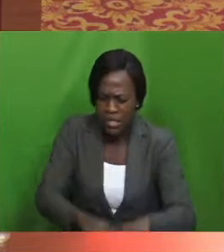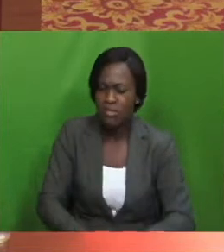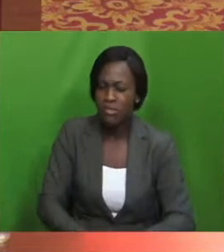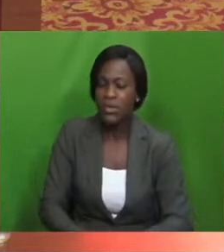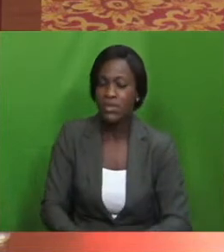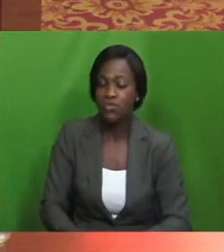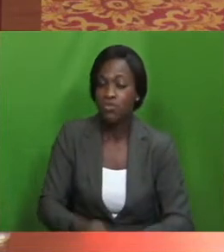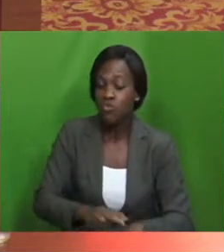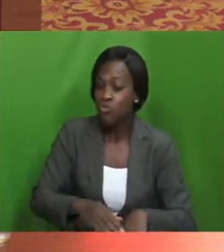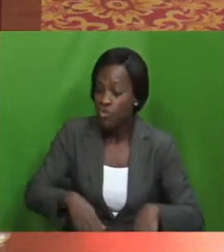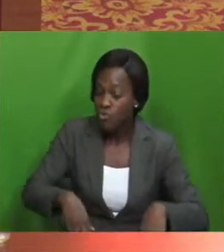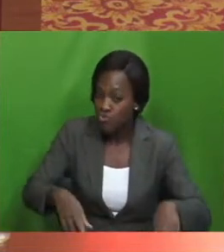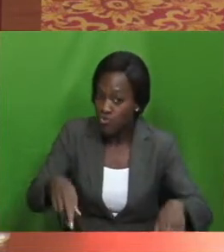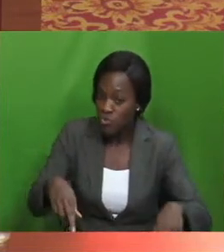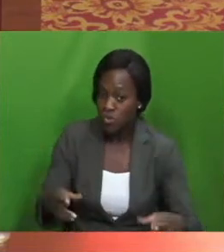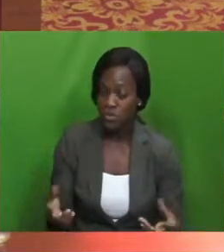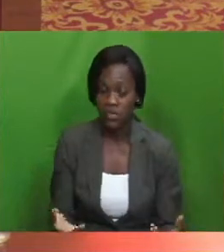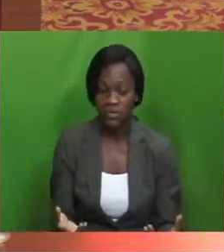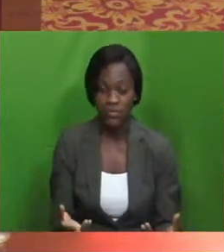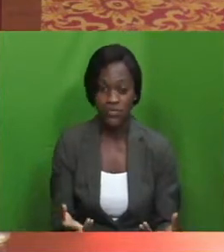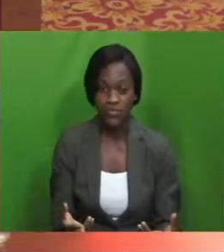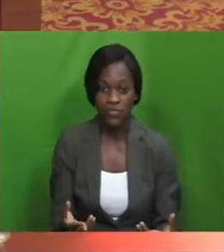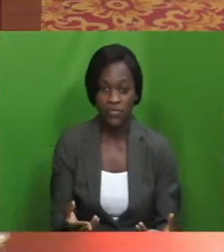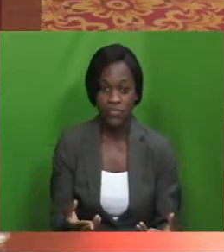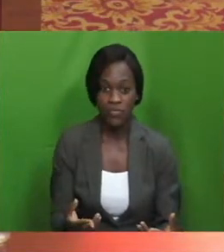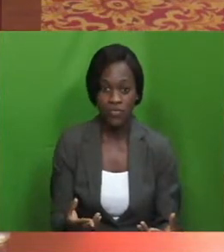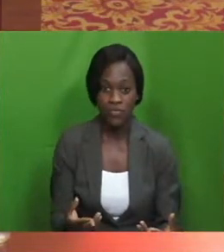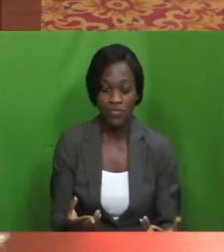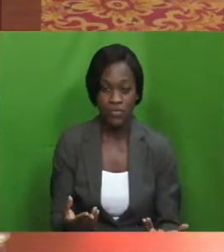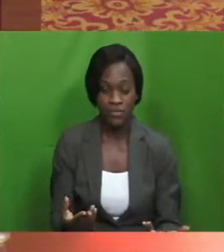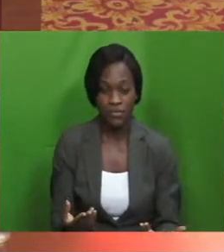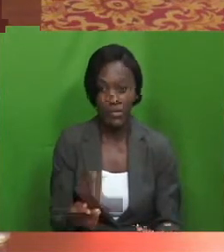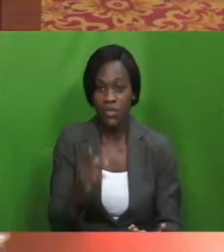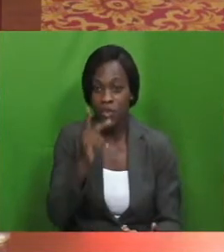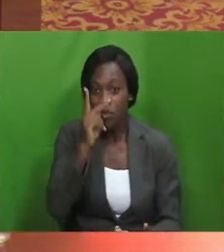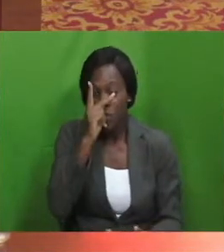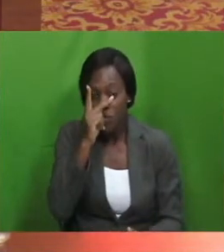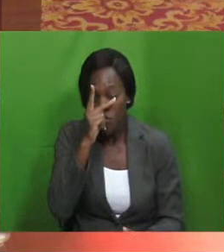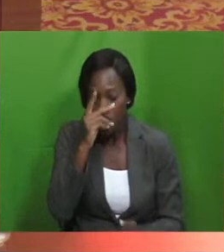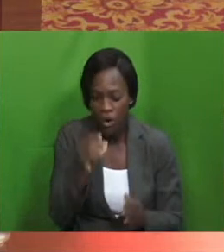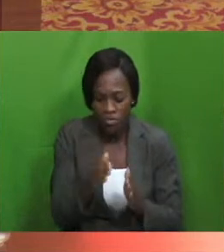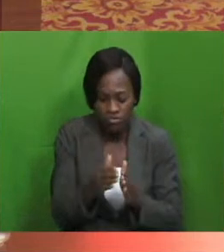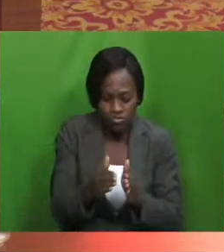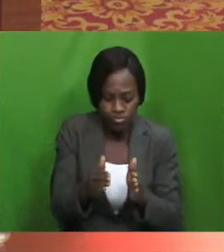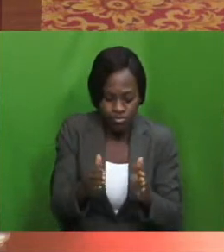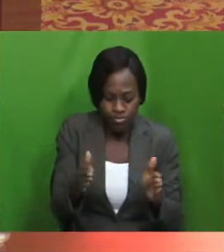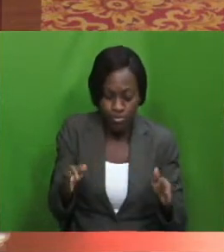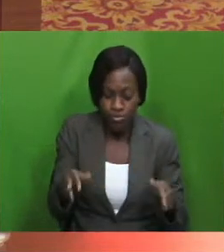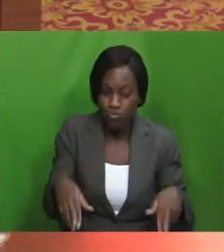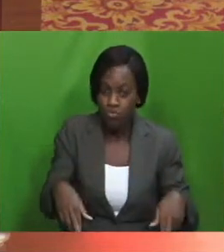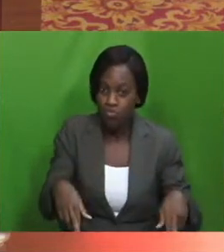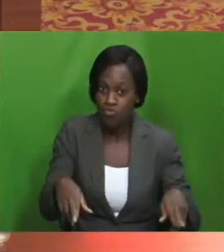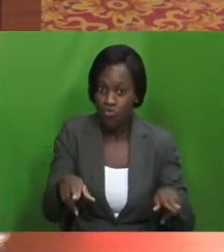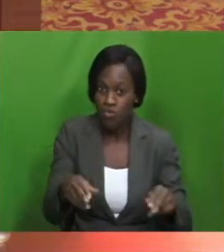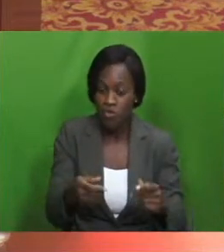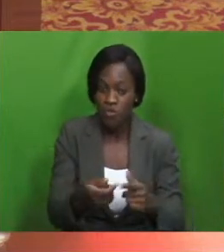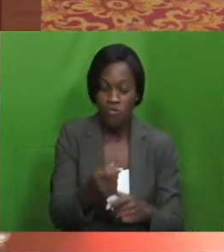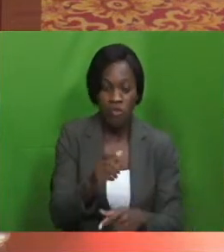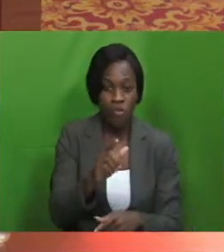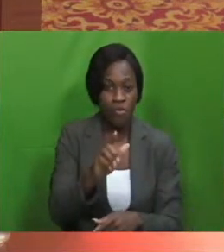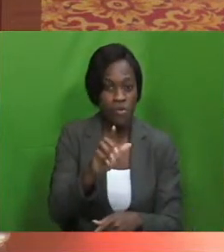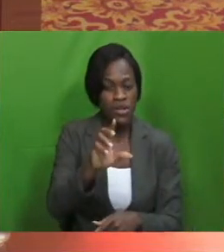road infrastructure. President Kufuor expanded the road network of this country from 39,000 to